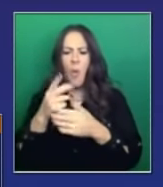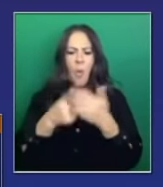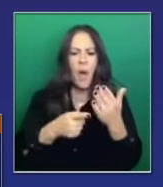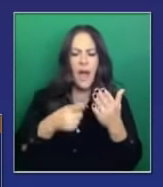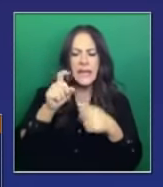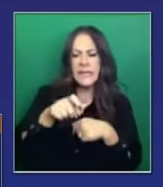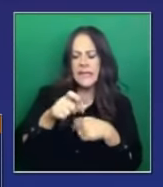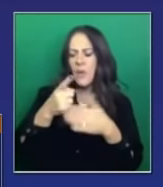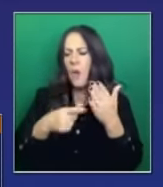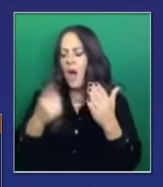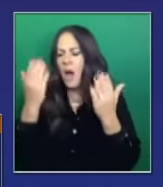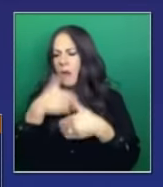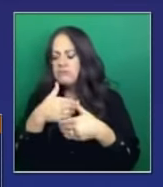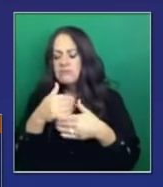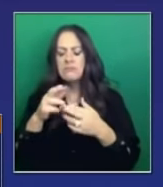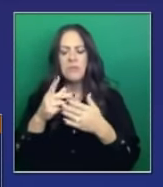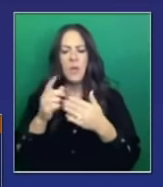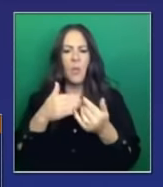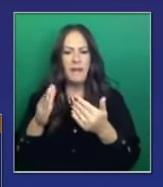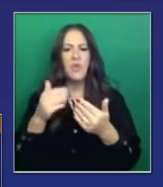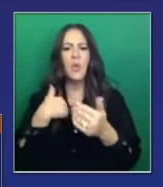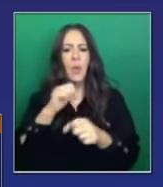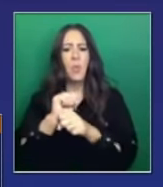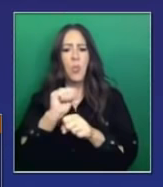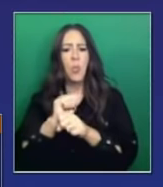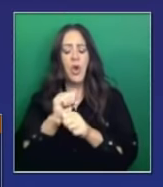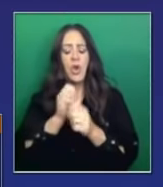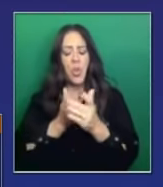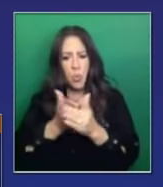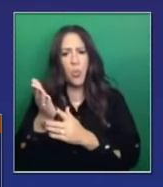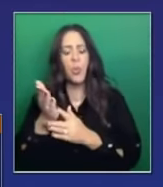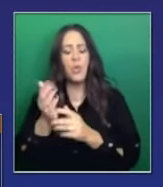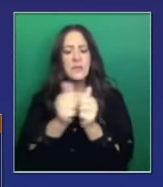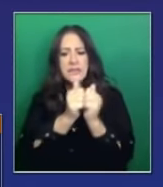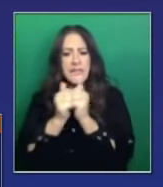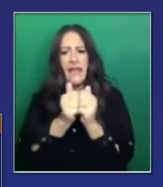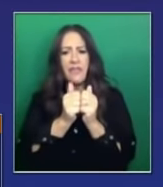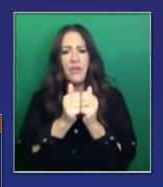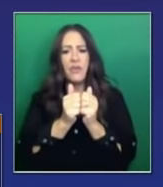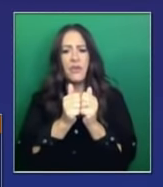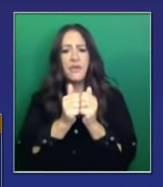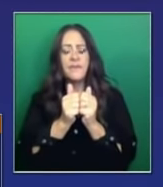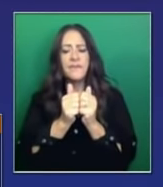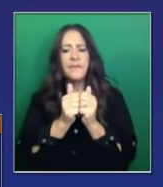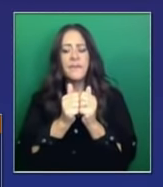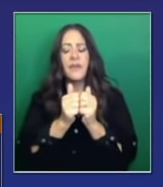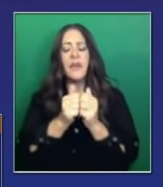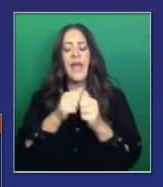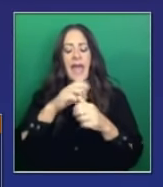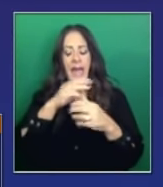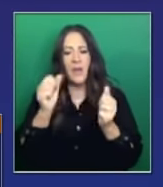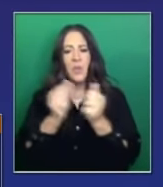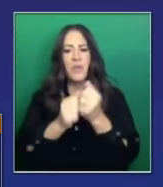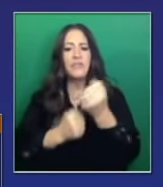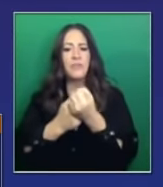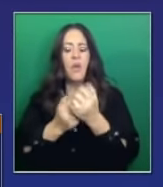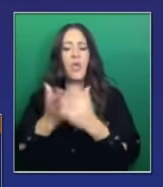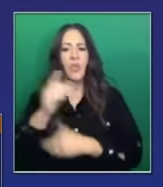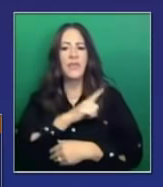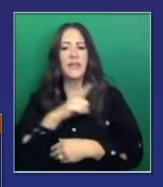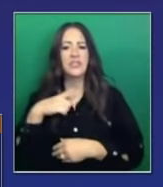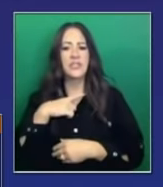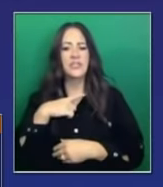going to advance and work through. And we're going to work together through a legislative process because we're proposing an early action